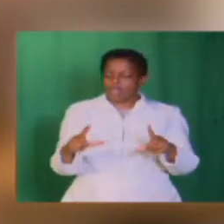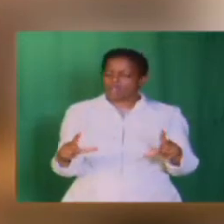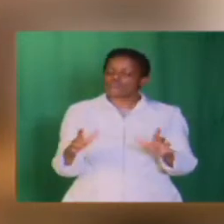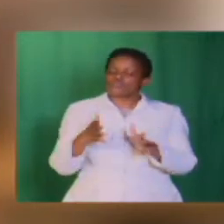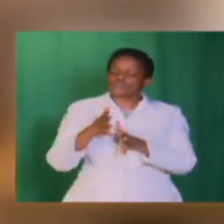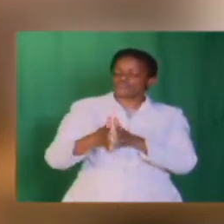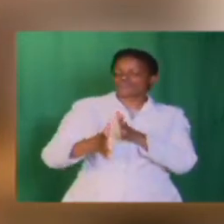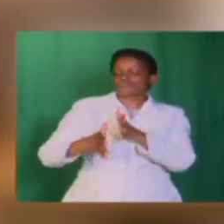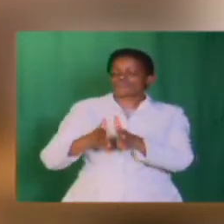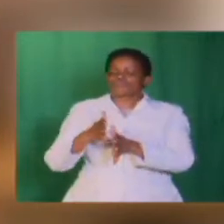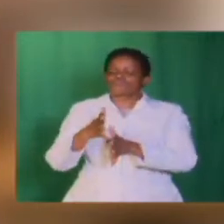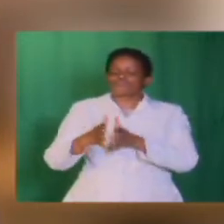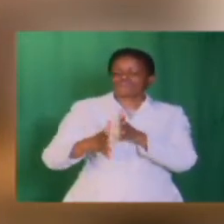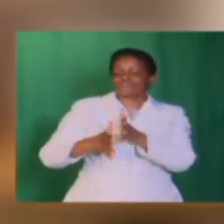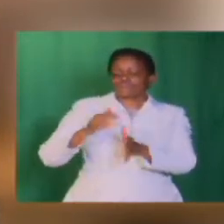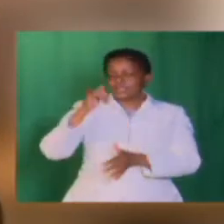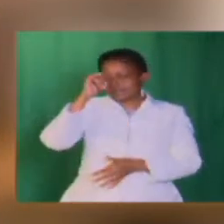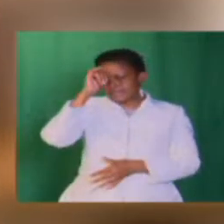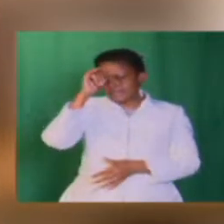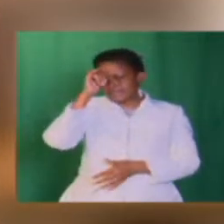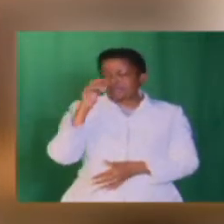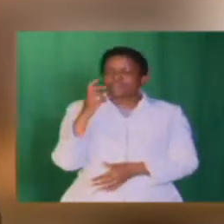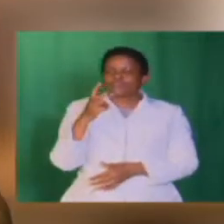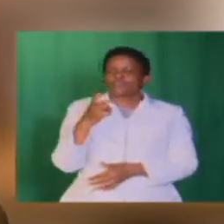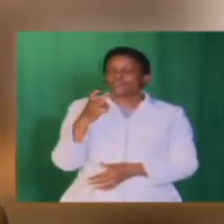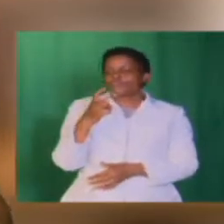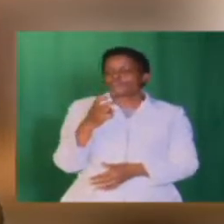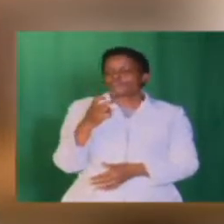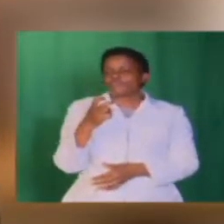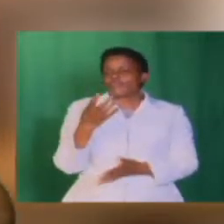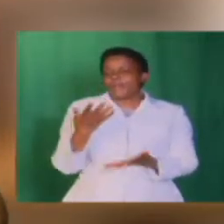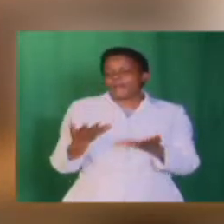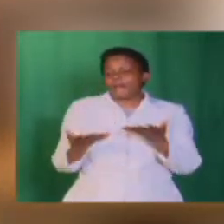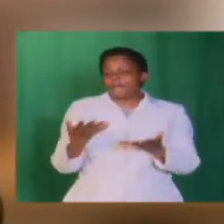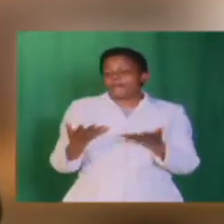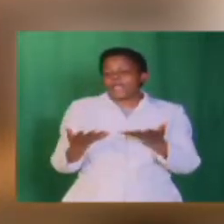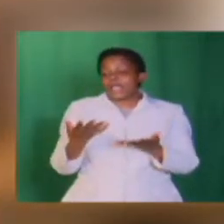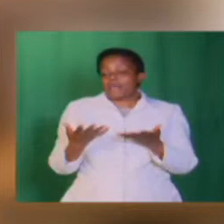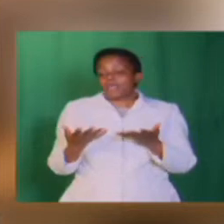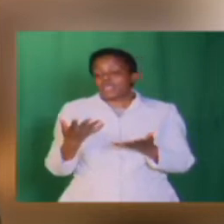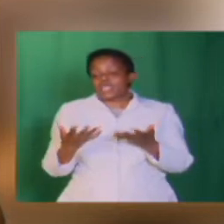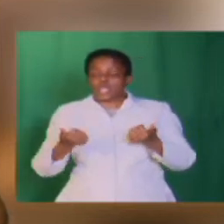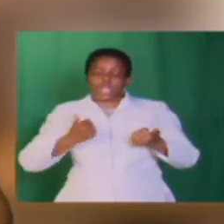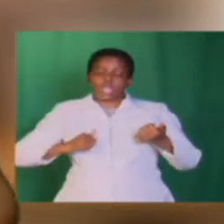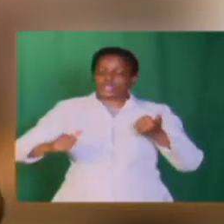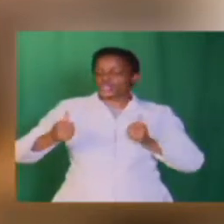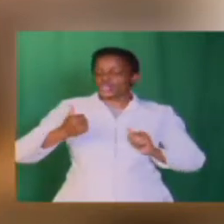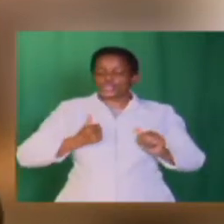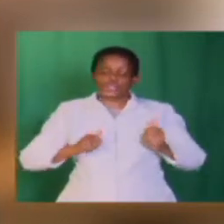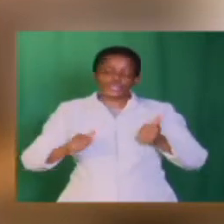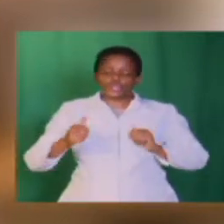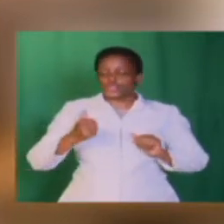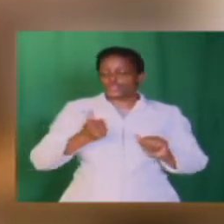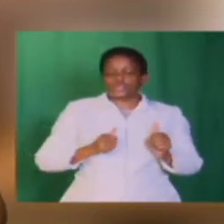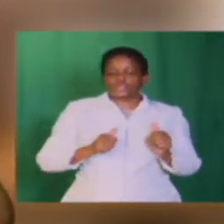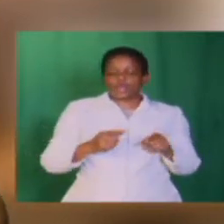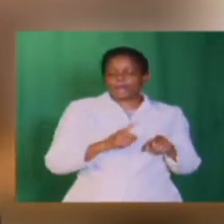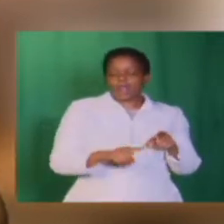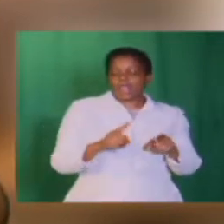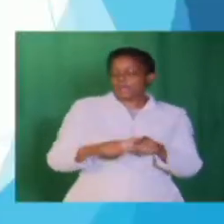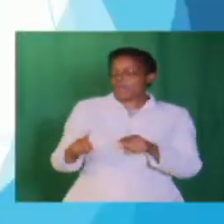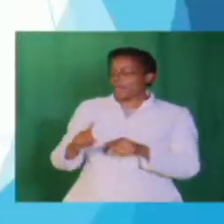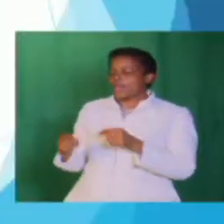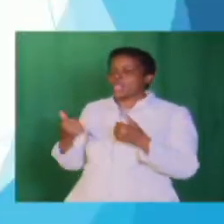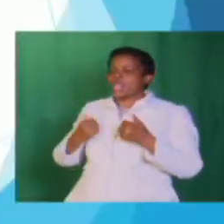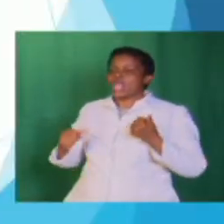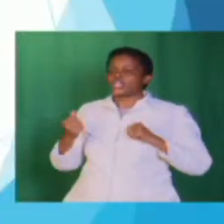speaking skill. Sometimes your teacher may ask you to do role plays. When you role play, it is when you play different characters in